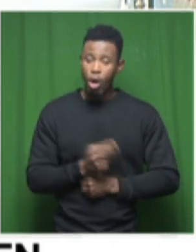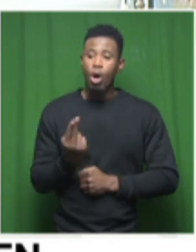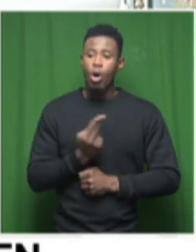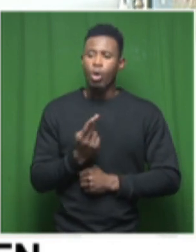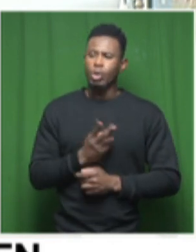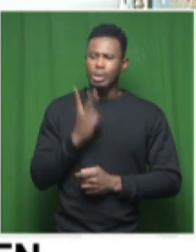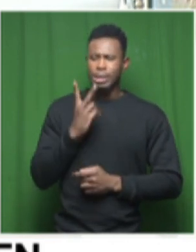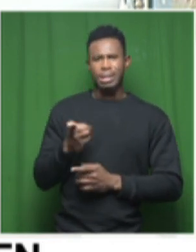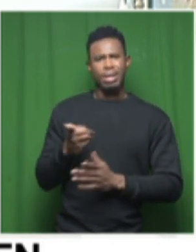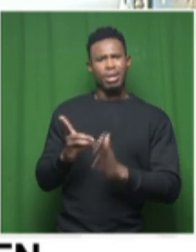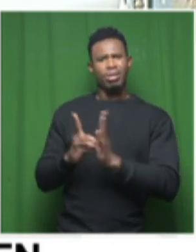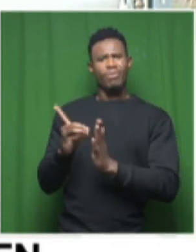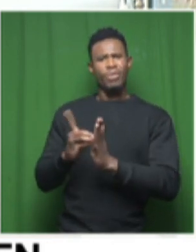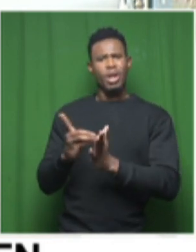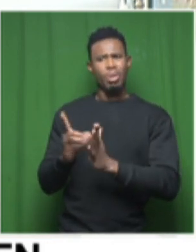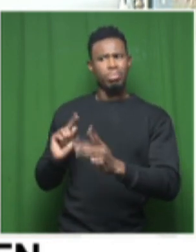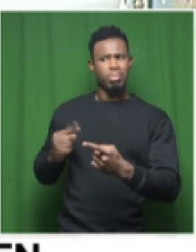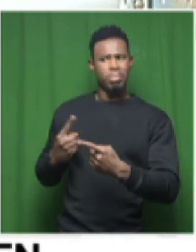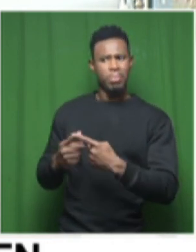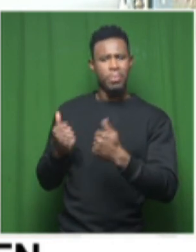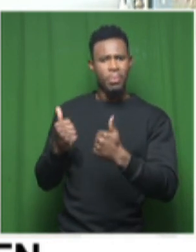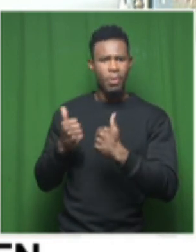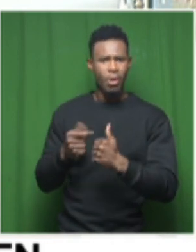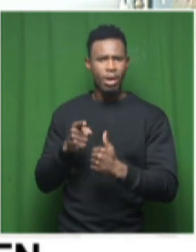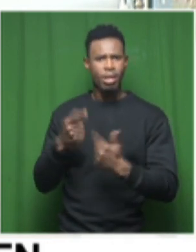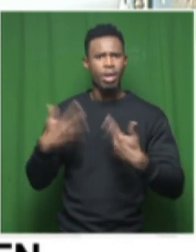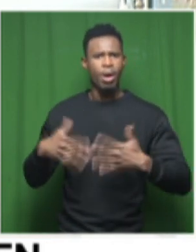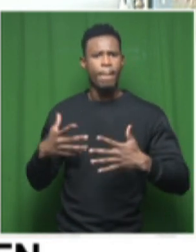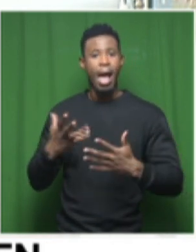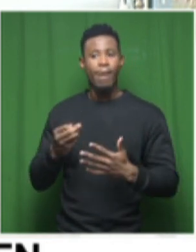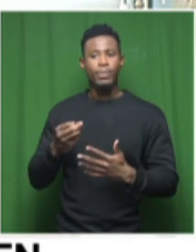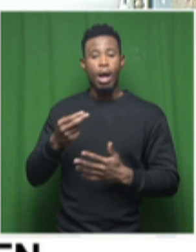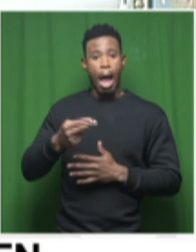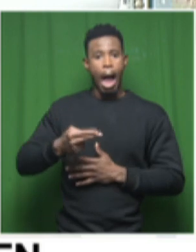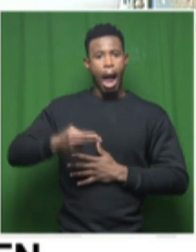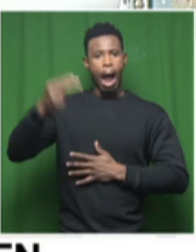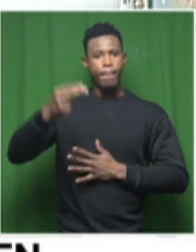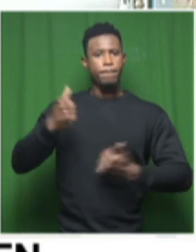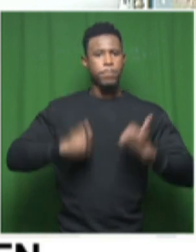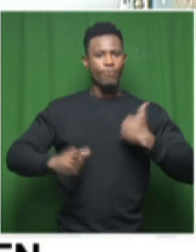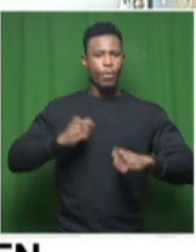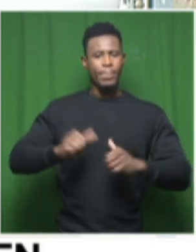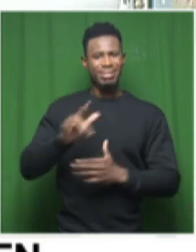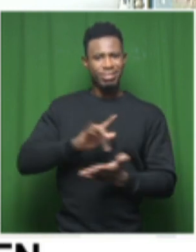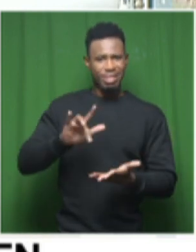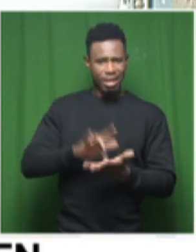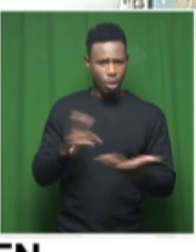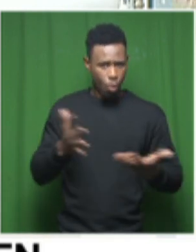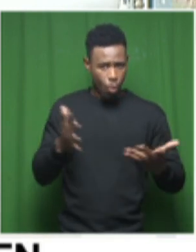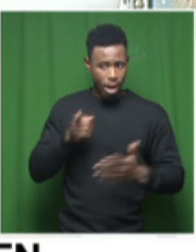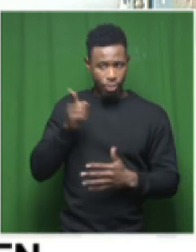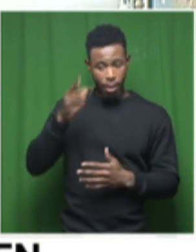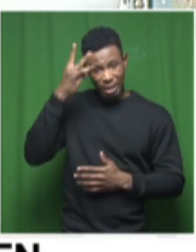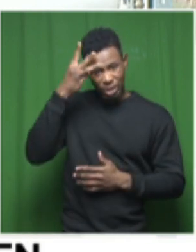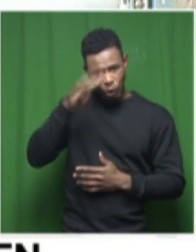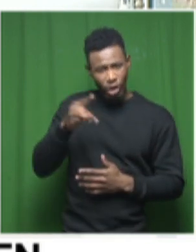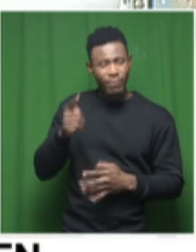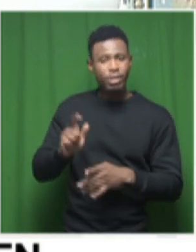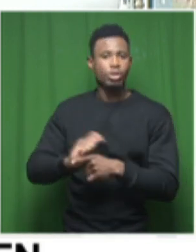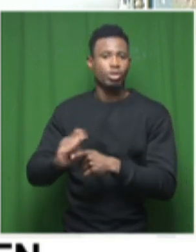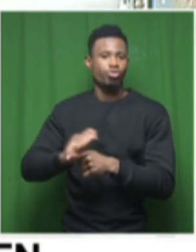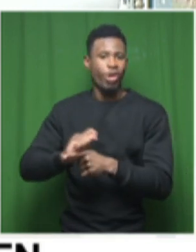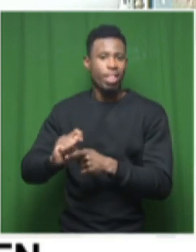the country, you look at how the high performance center in Pretoria has been able to contribute to the success of the country